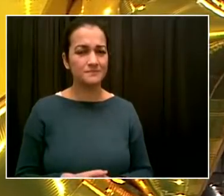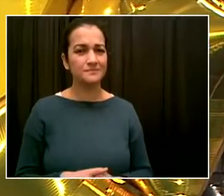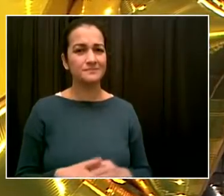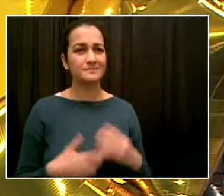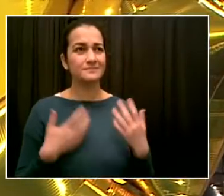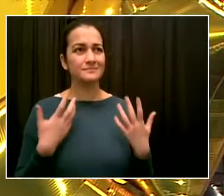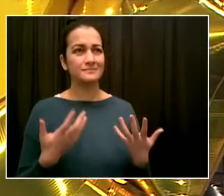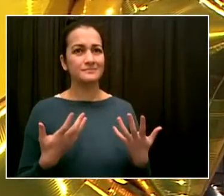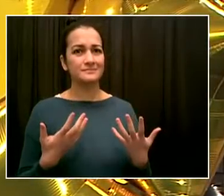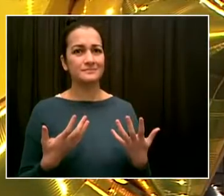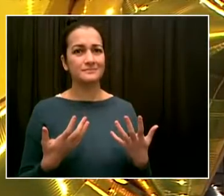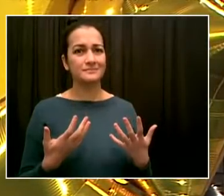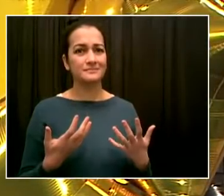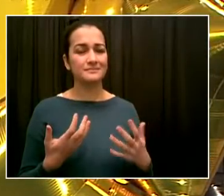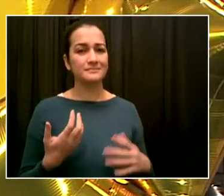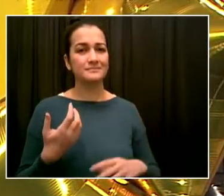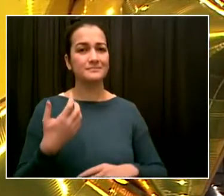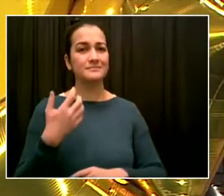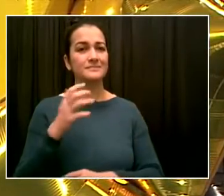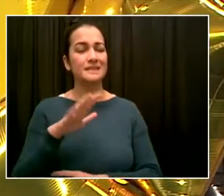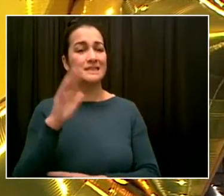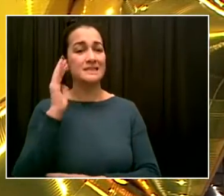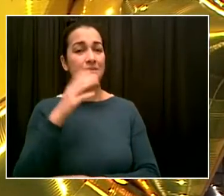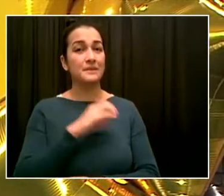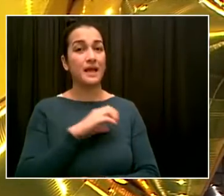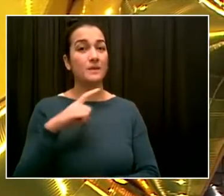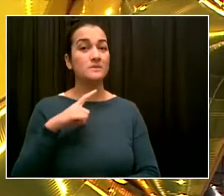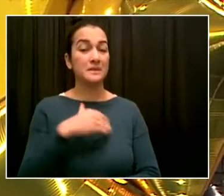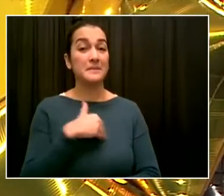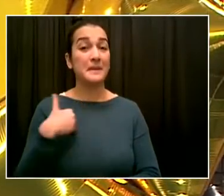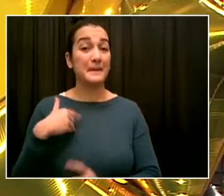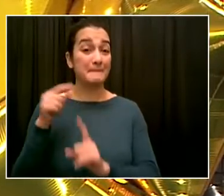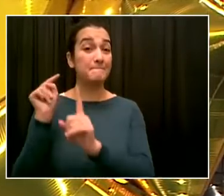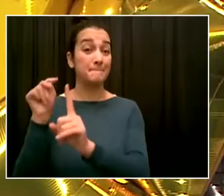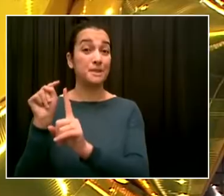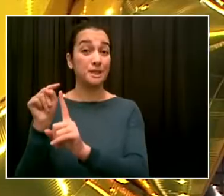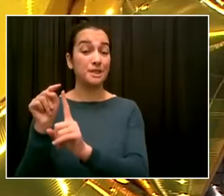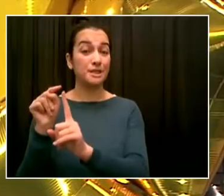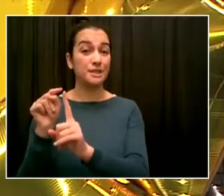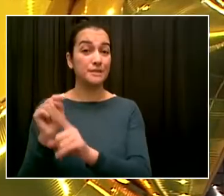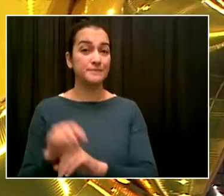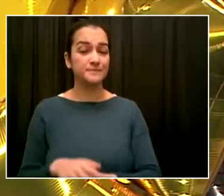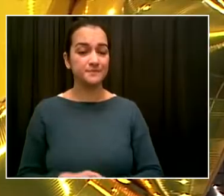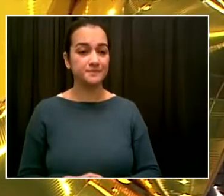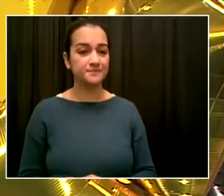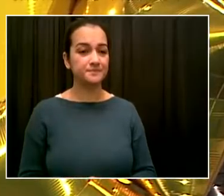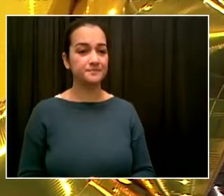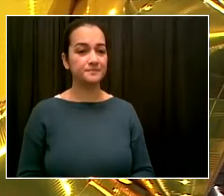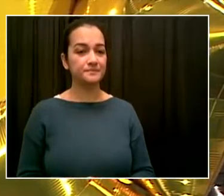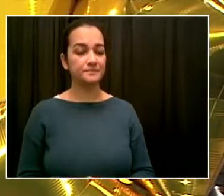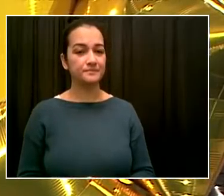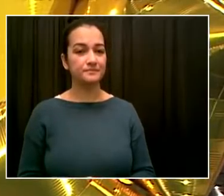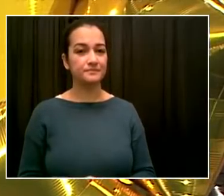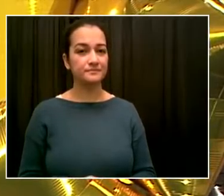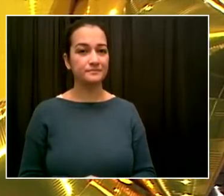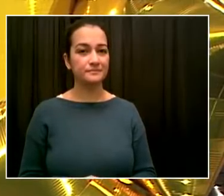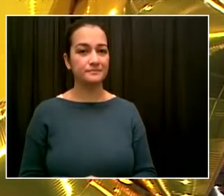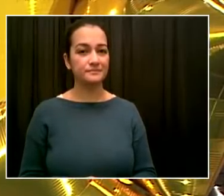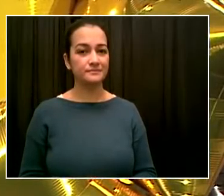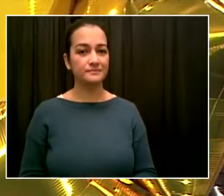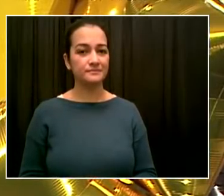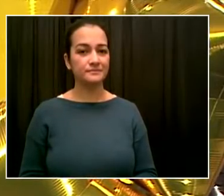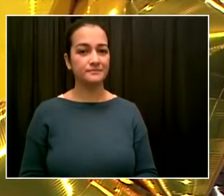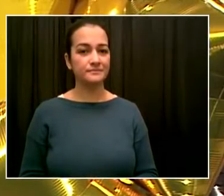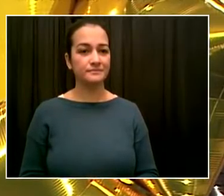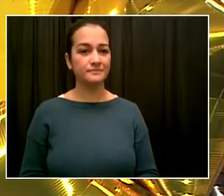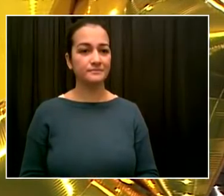Councilmember Salamanca mentioned, there was no guarantee that Longfellow had to lease out the 70% of the space